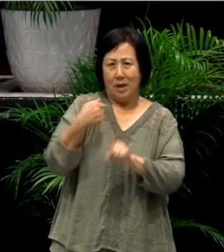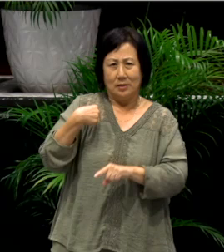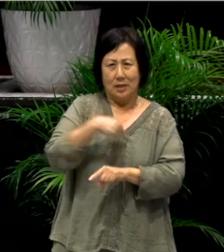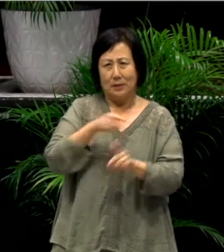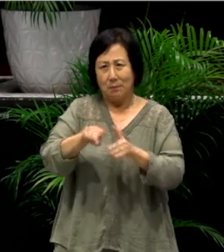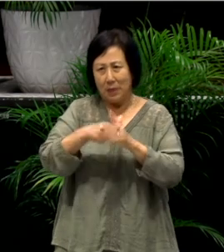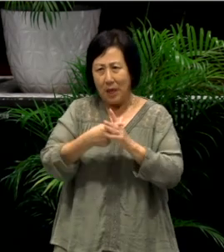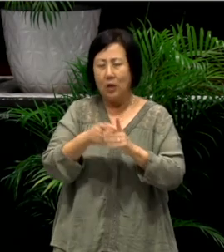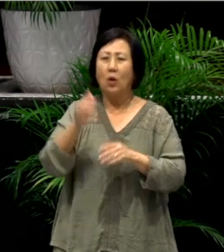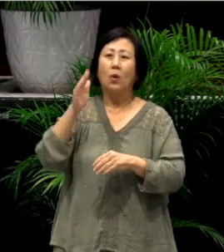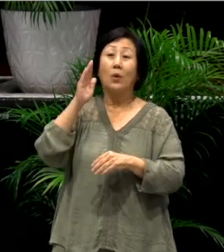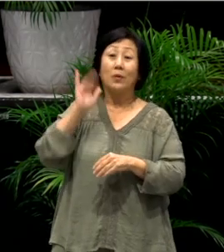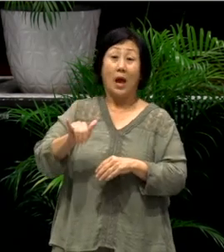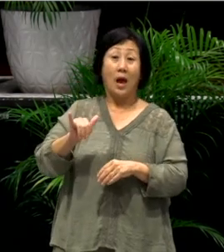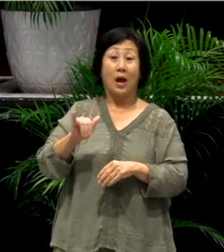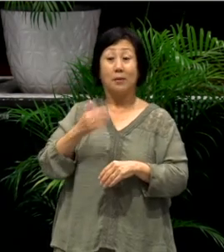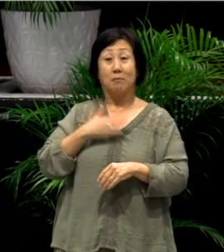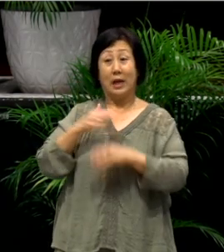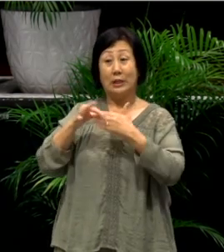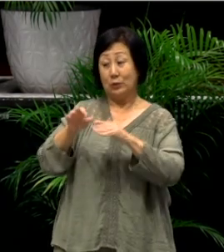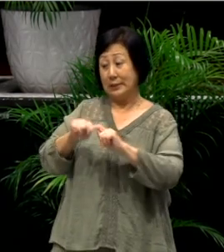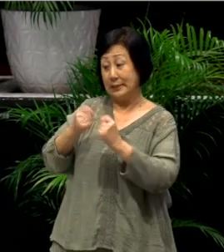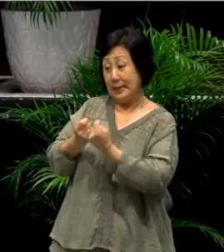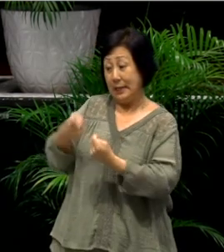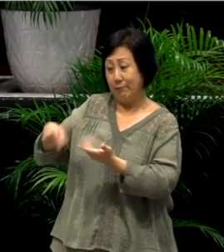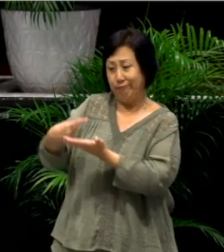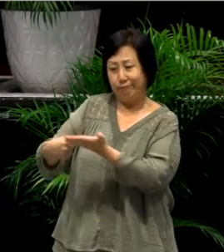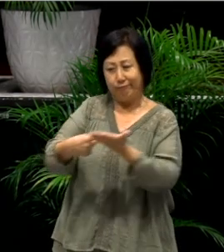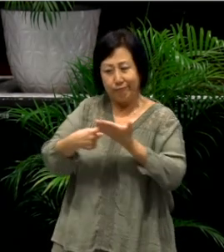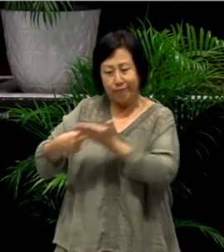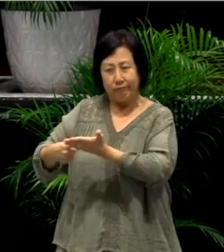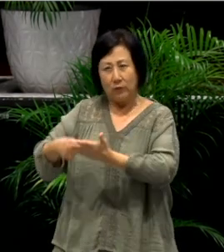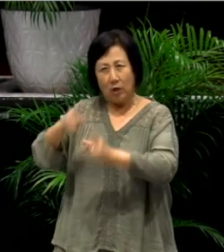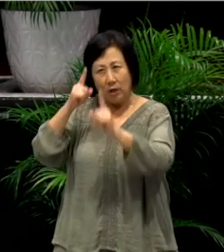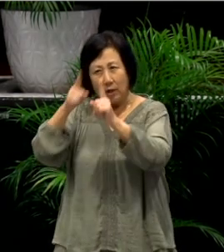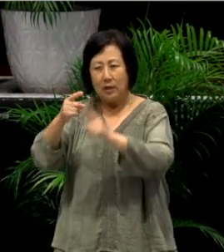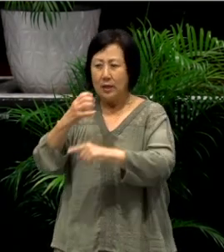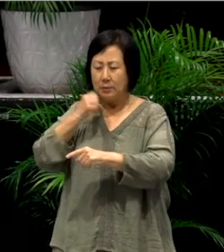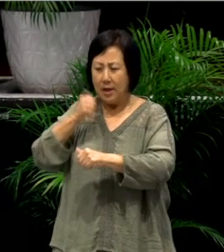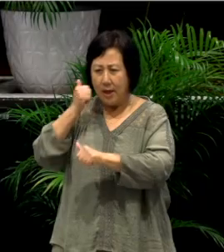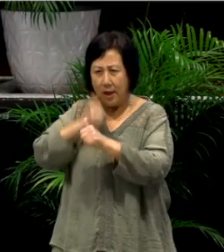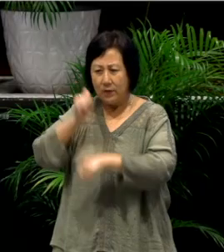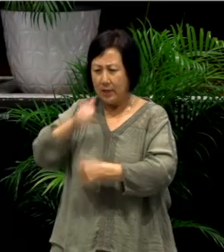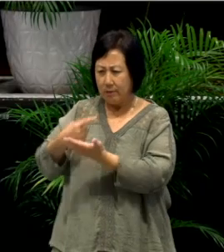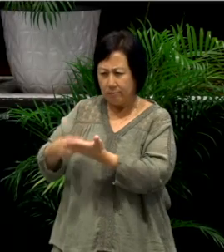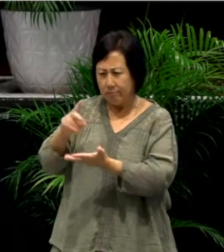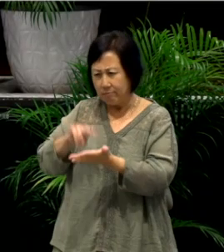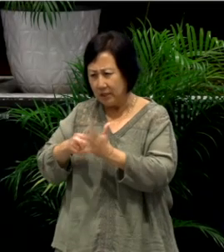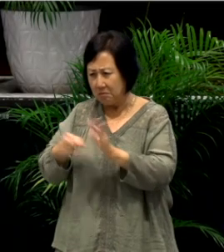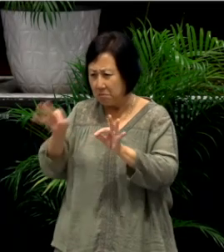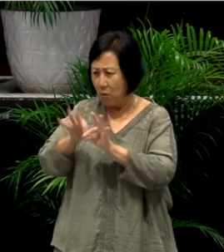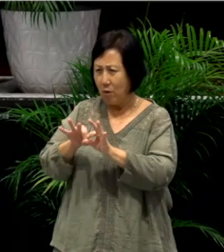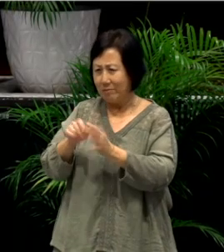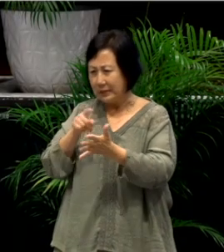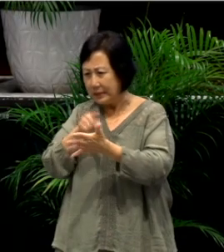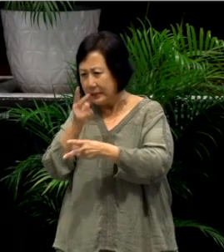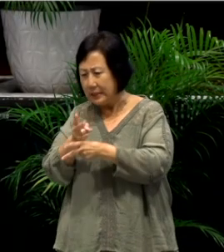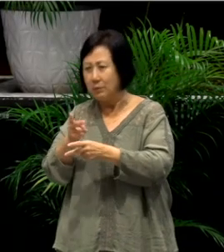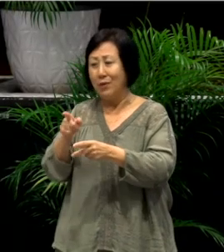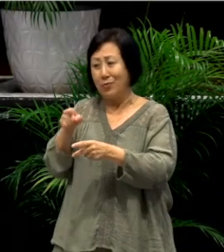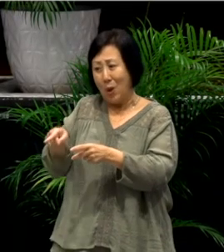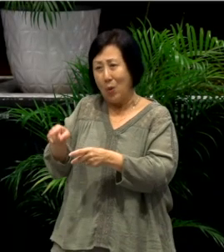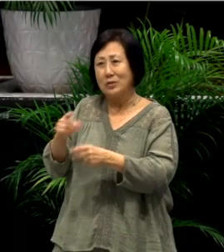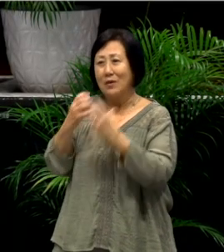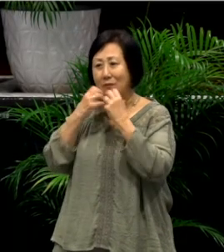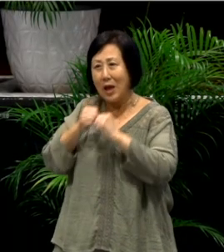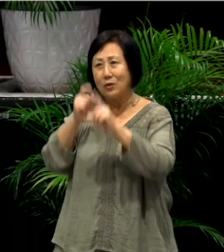beginning. They are certainly something that my leadership team talks about every single day, and I know that these are concerns and values